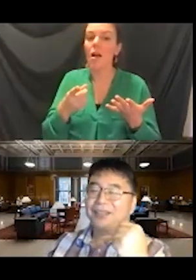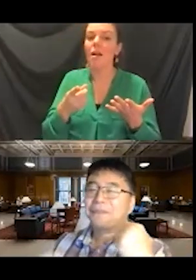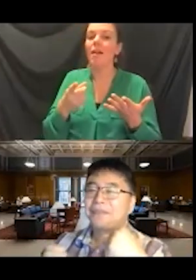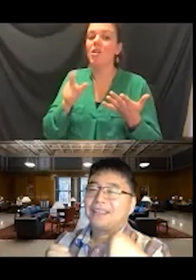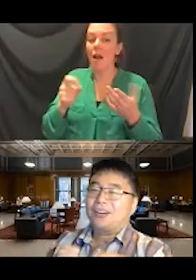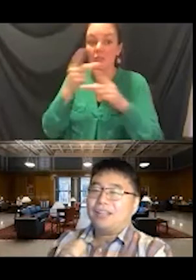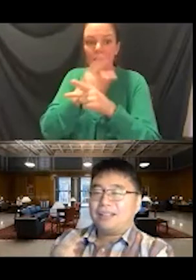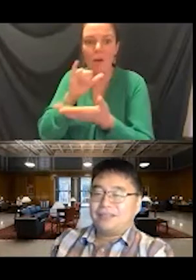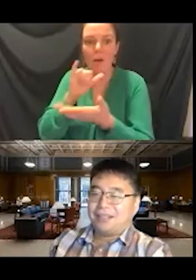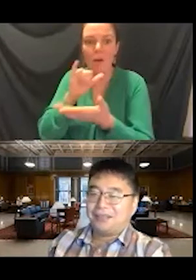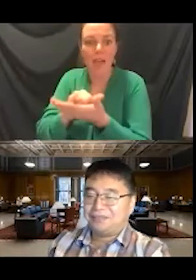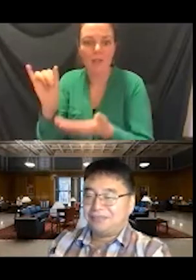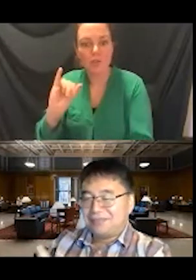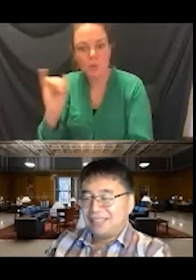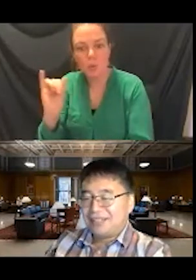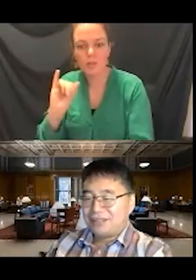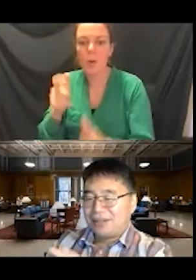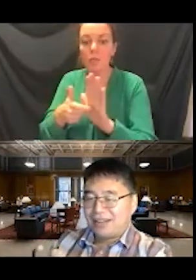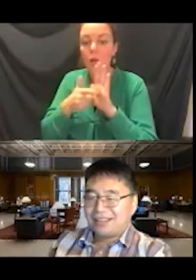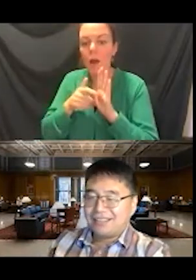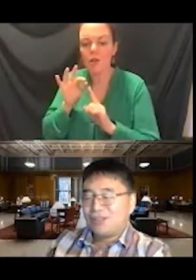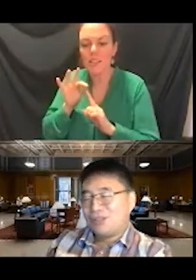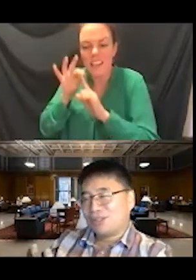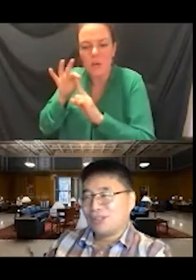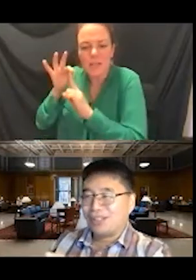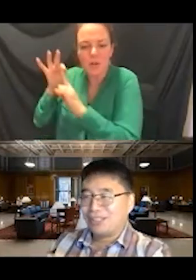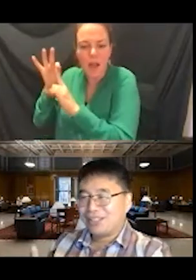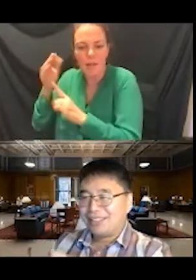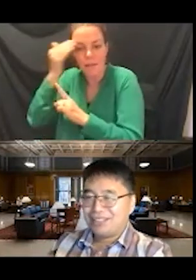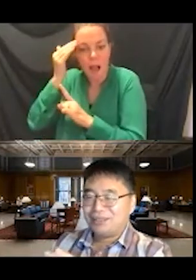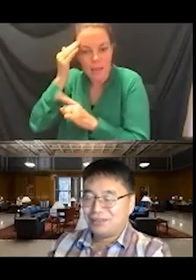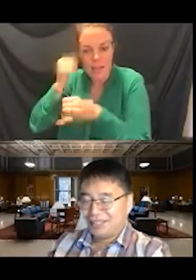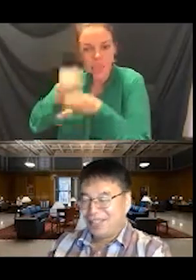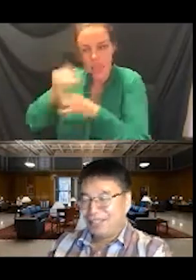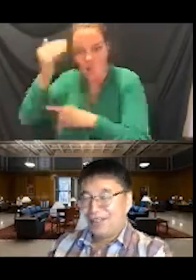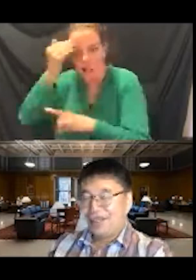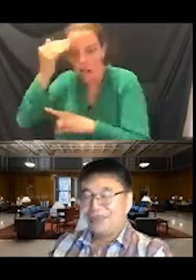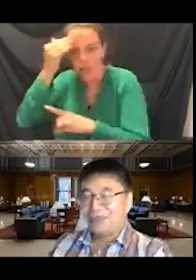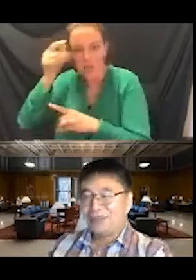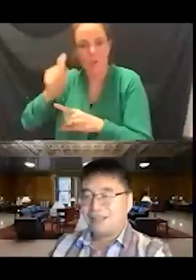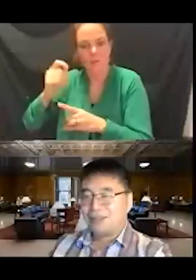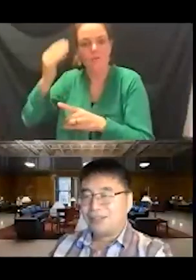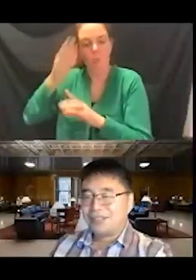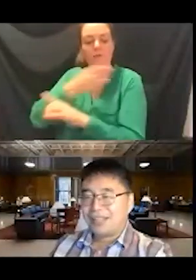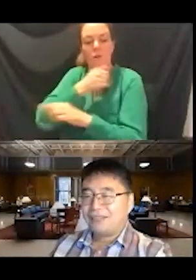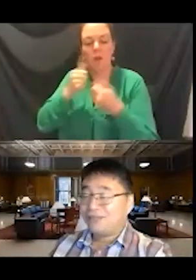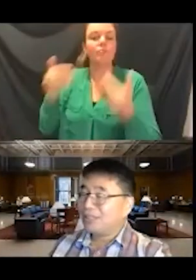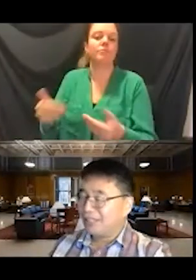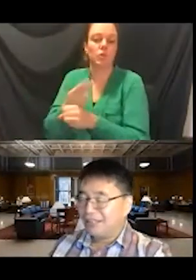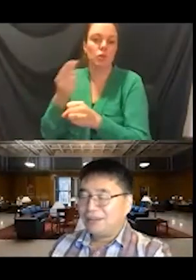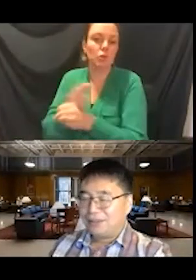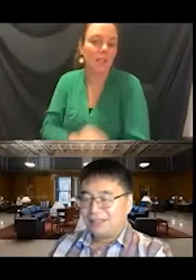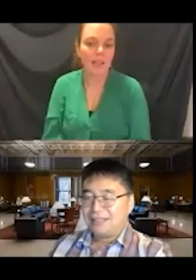So there are a lot of idiosyncratic institutional knowledge that needs to go into to understand